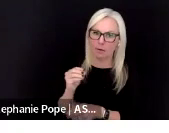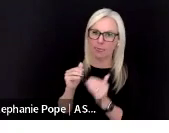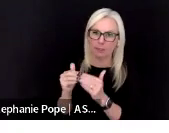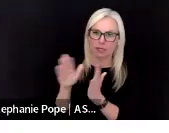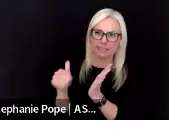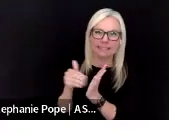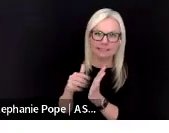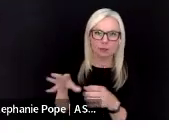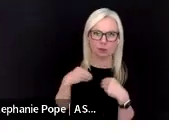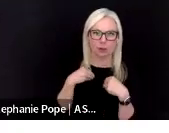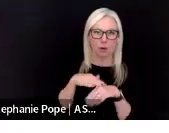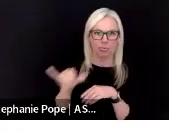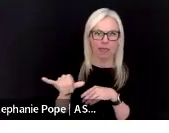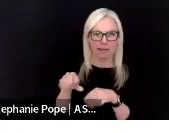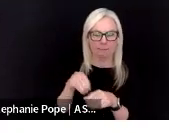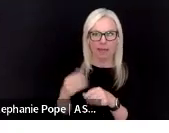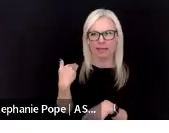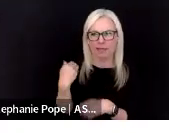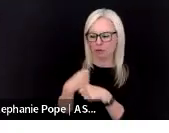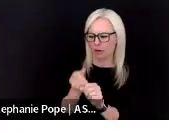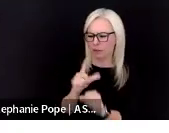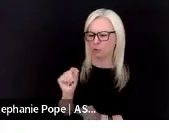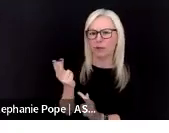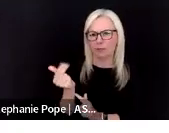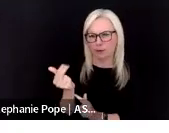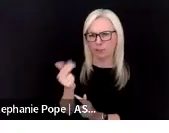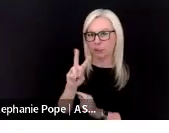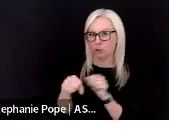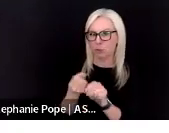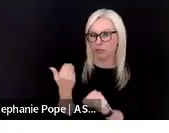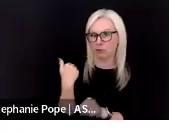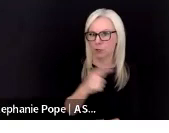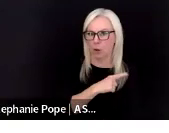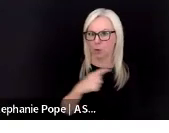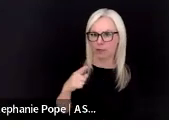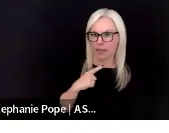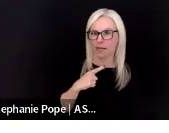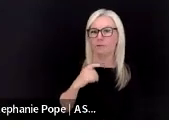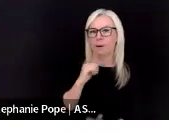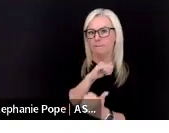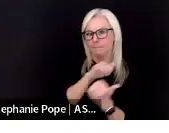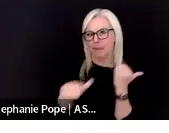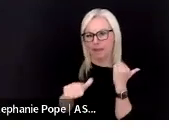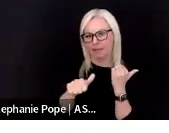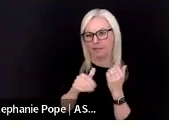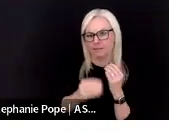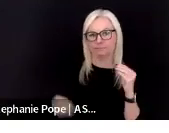we were created in 2013. About 2 years ago, the legislature passed a much more expansive piece of legislation, which